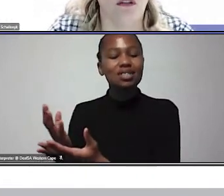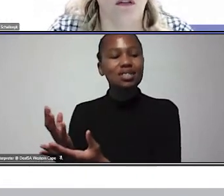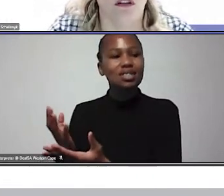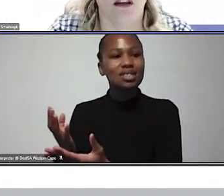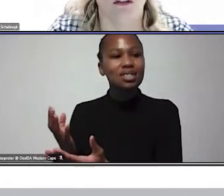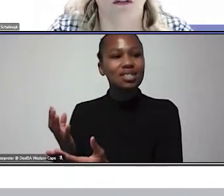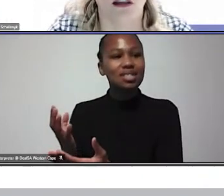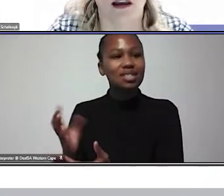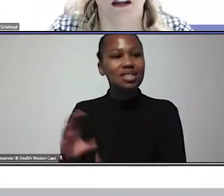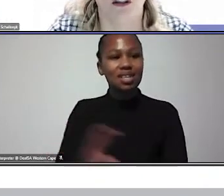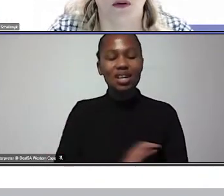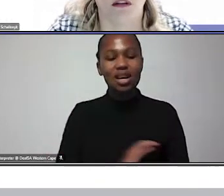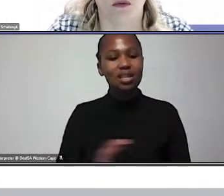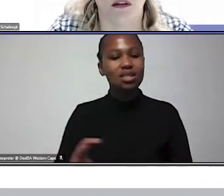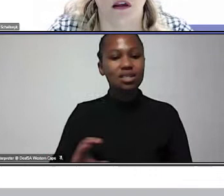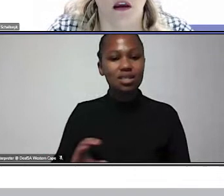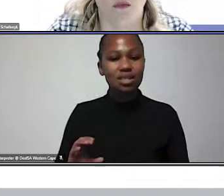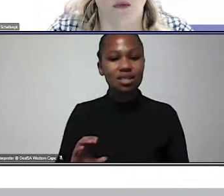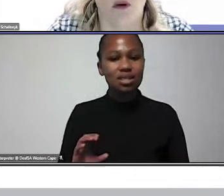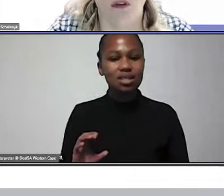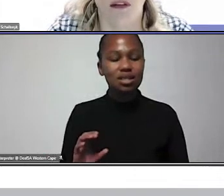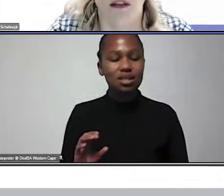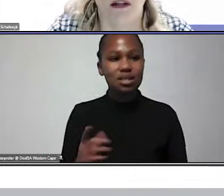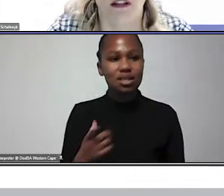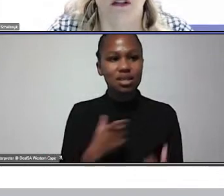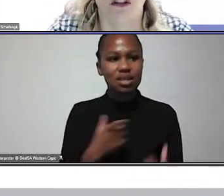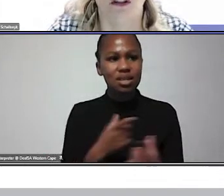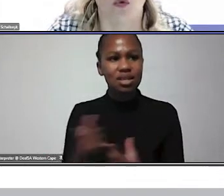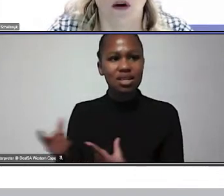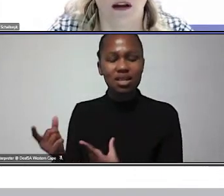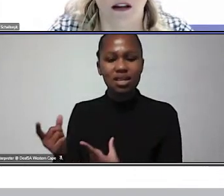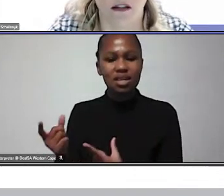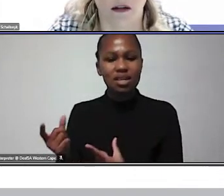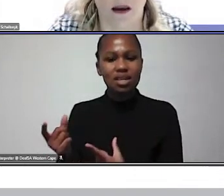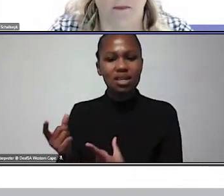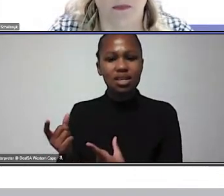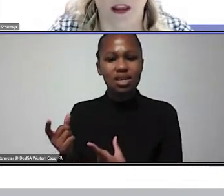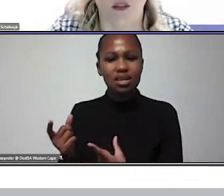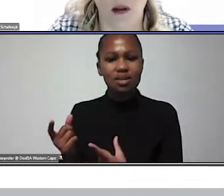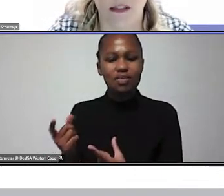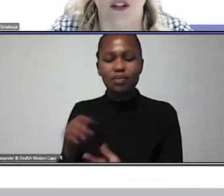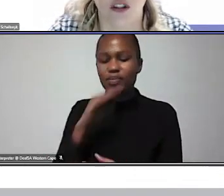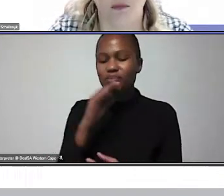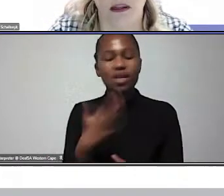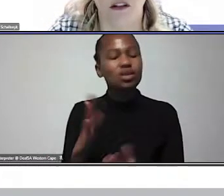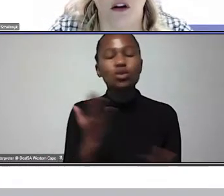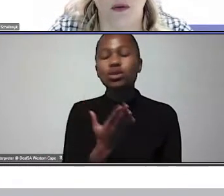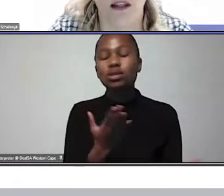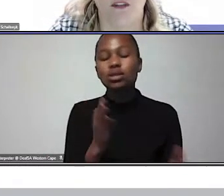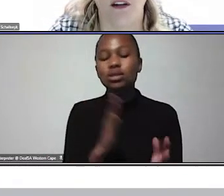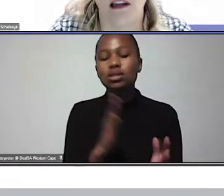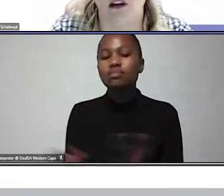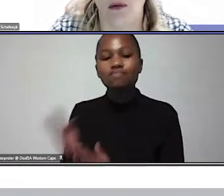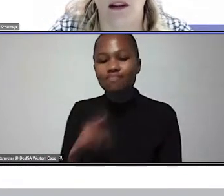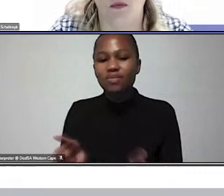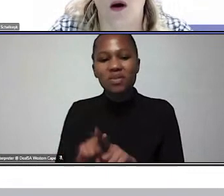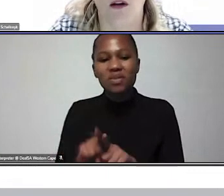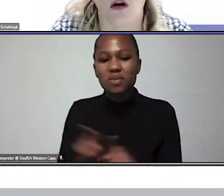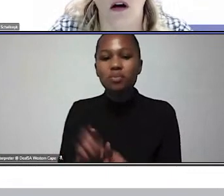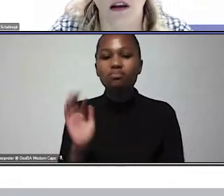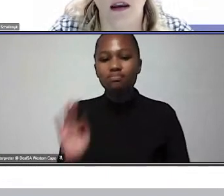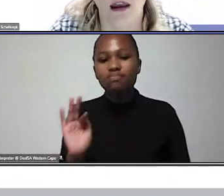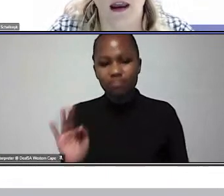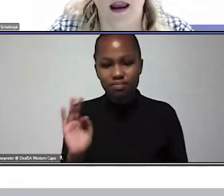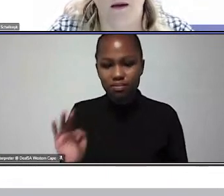perspective. They do engage with provinces, but it's not organized as well as it should be. So we're definitely lobbying them